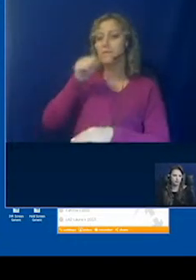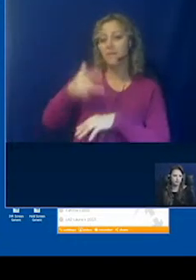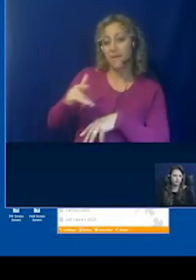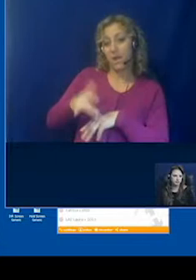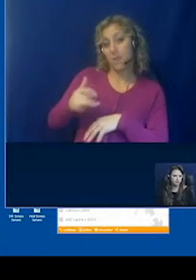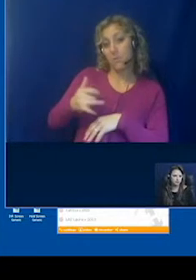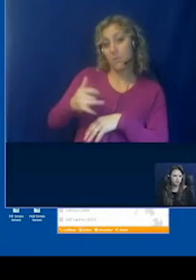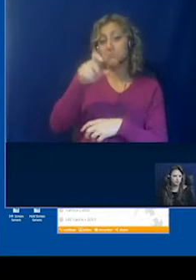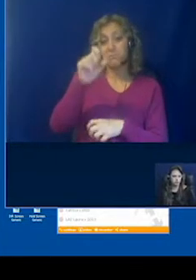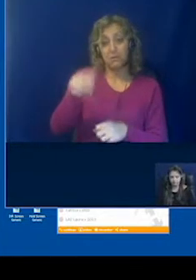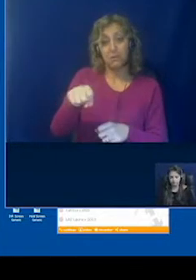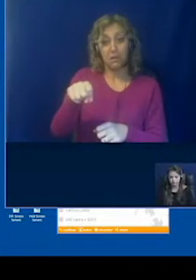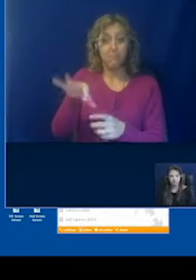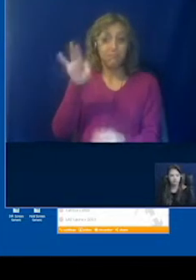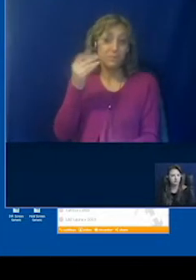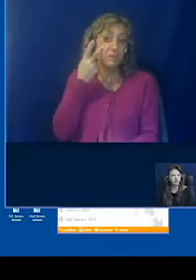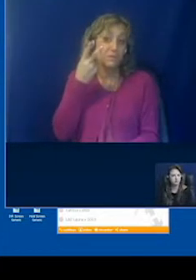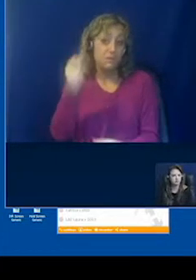not.